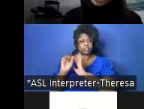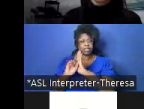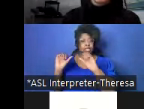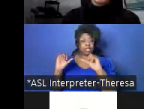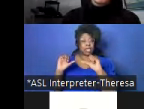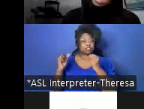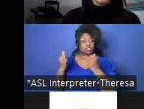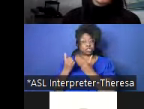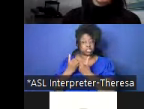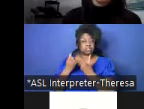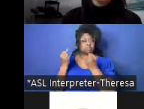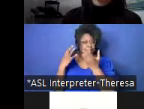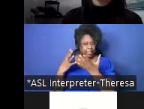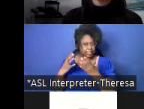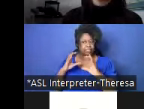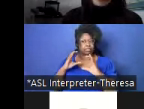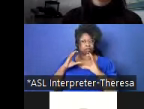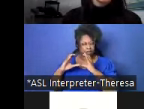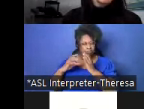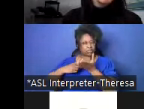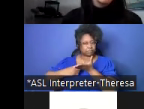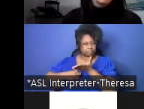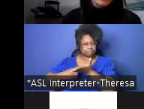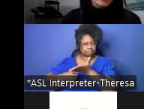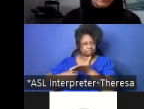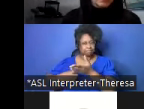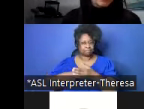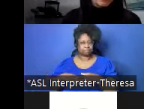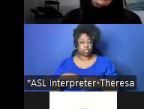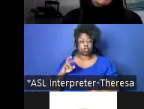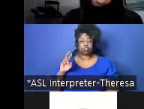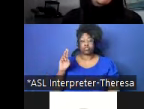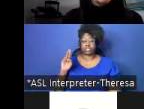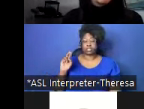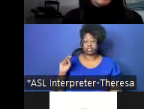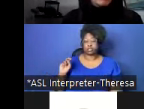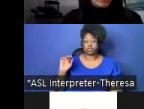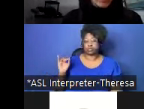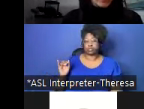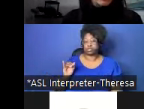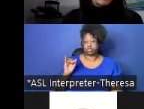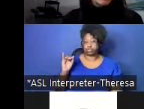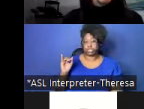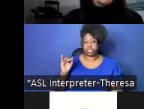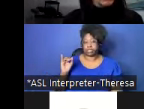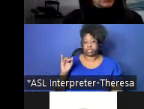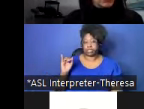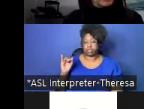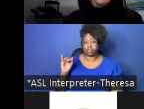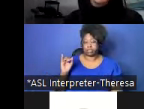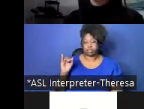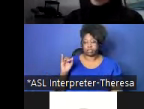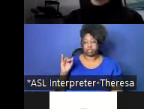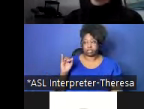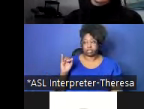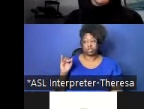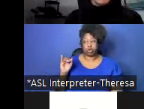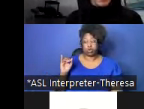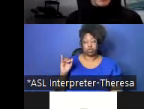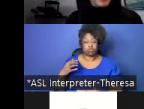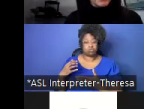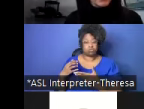actually is the potential use of the Resilient New Jersey platform long-term, you know,